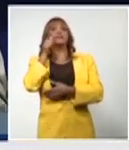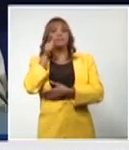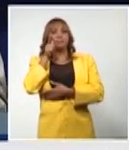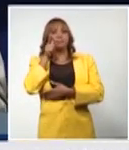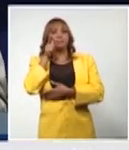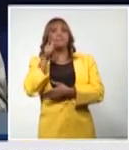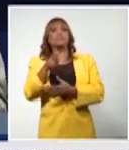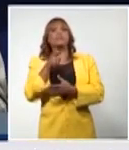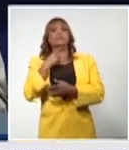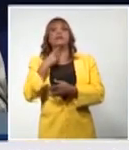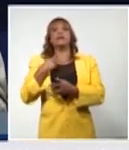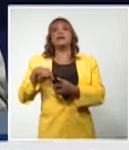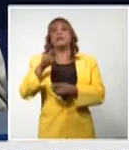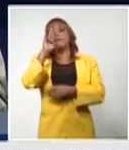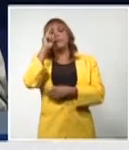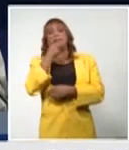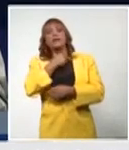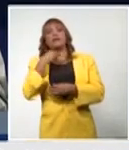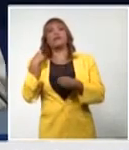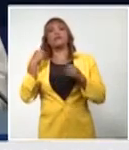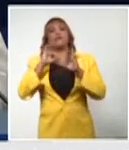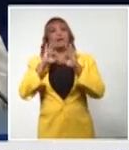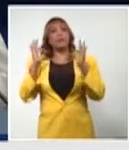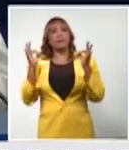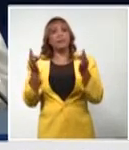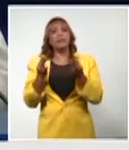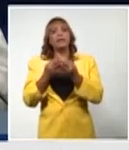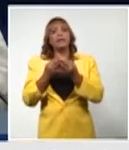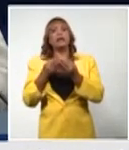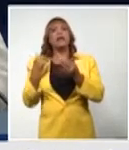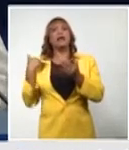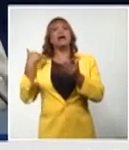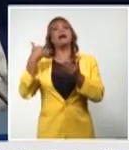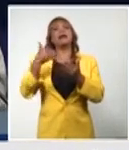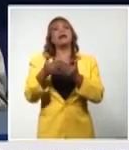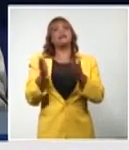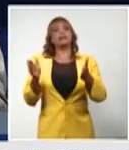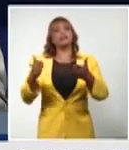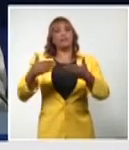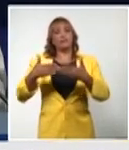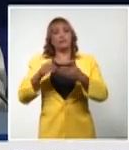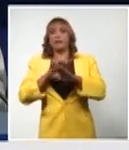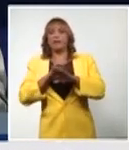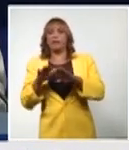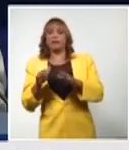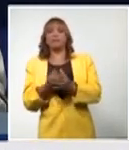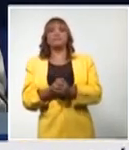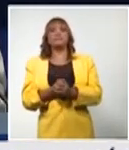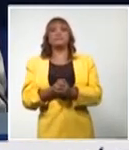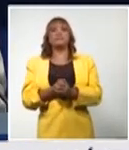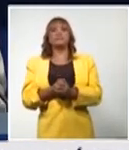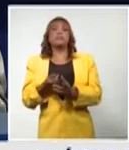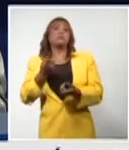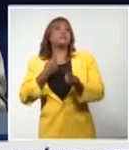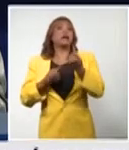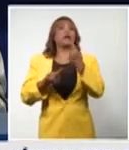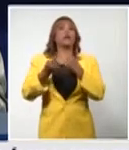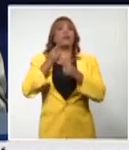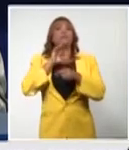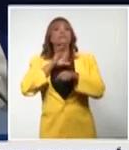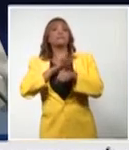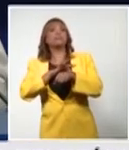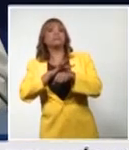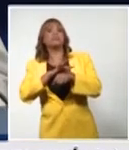an outbreak has occurred and who are being monitored by their local doctor until the outbreak is resolved, in case they